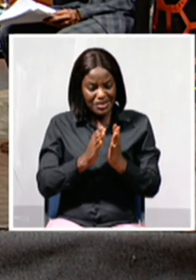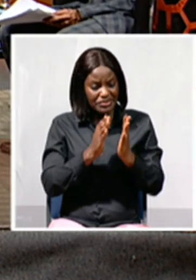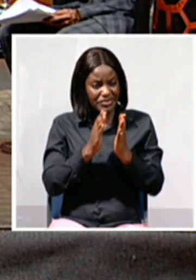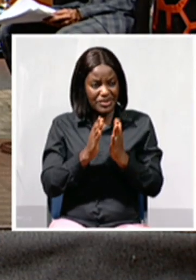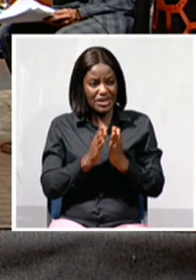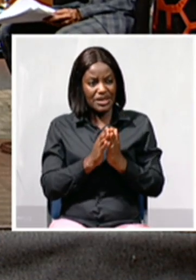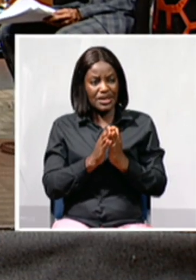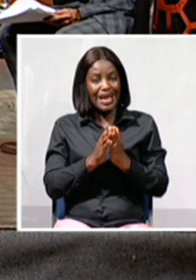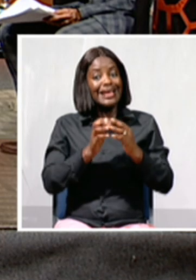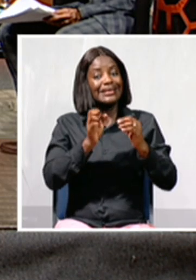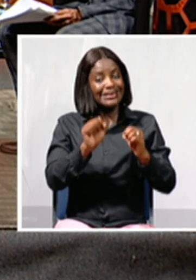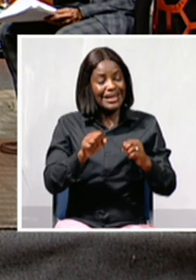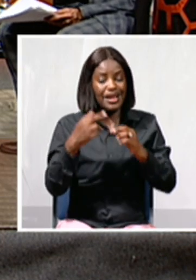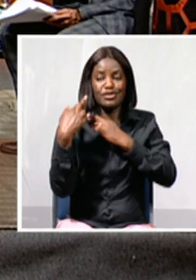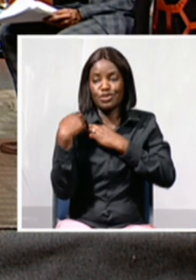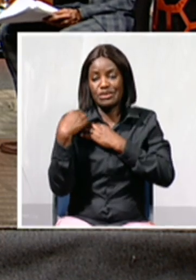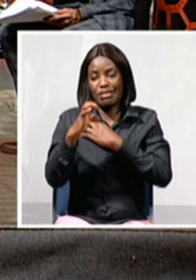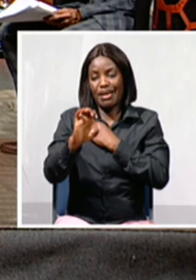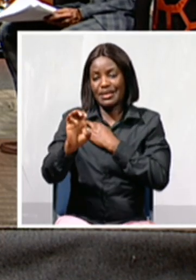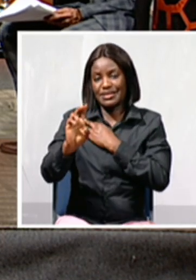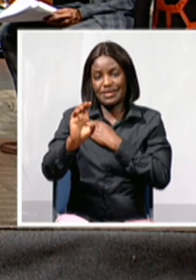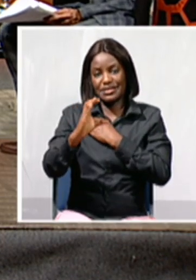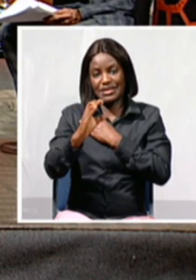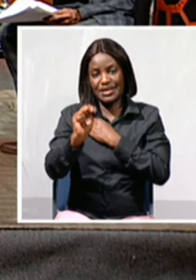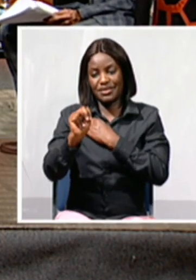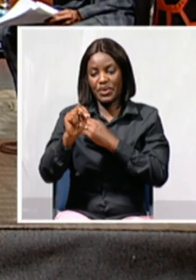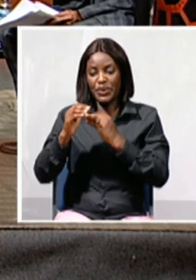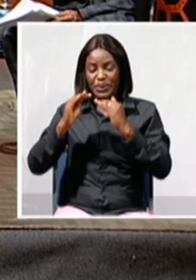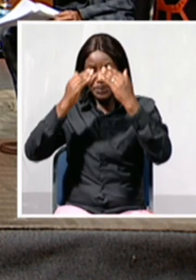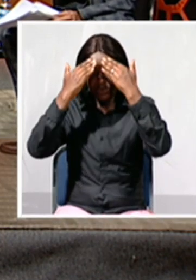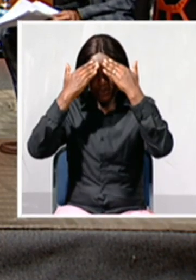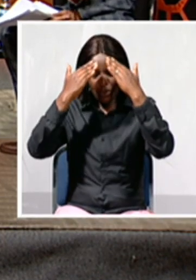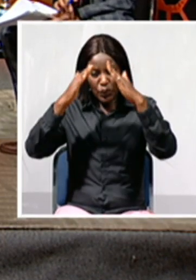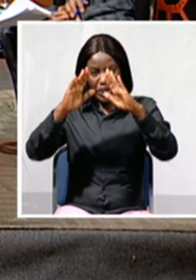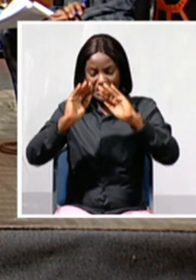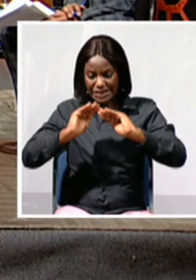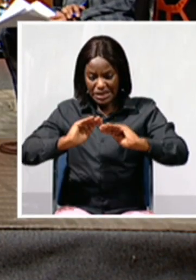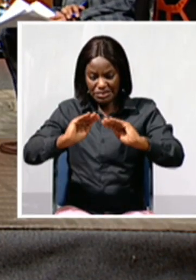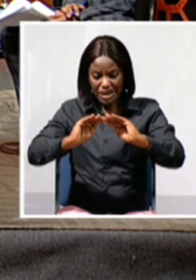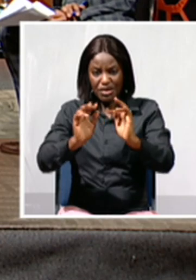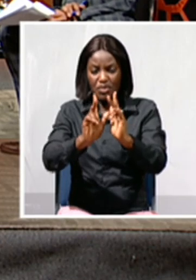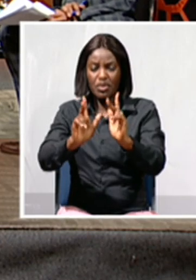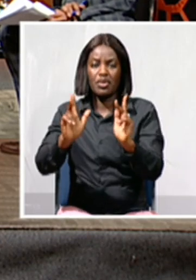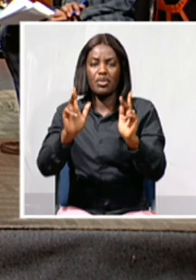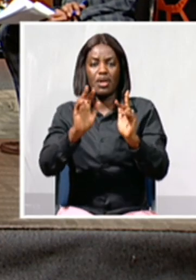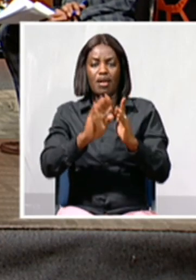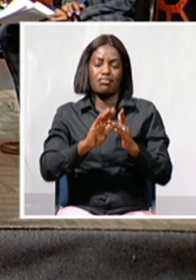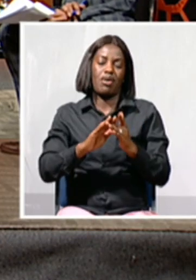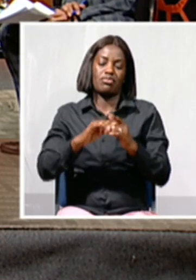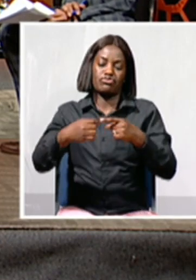and also the responsibility that the ECN does have to educate voters and prospective voters throughout. You